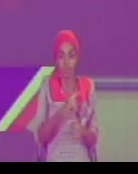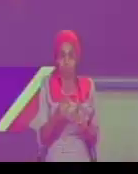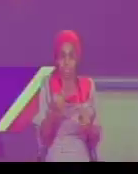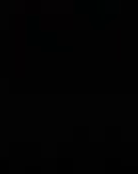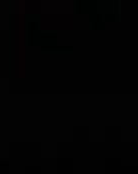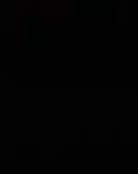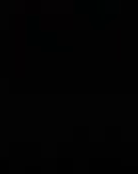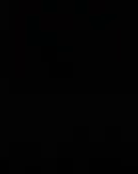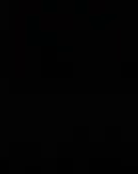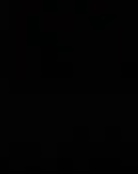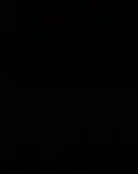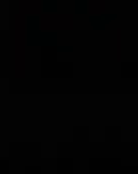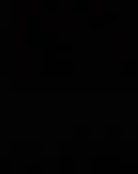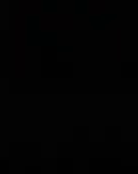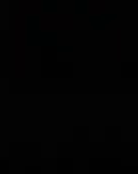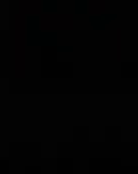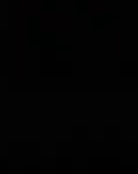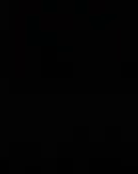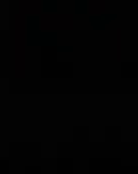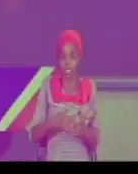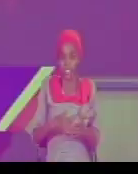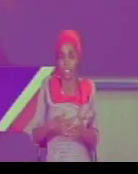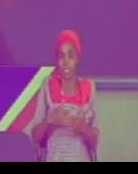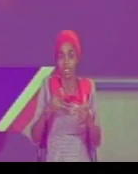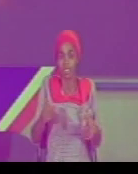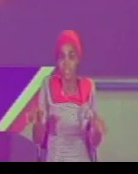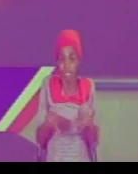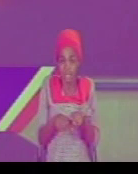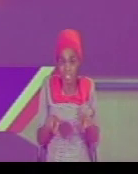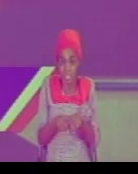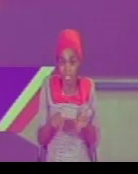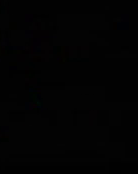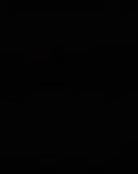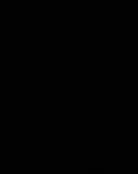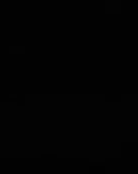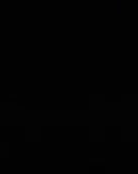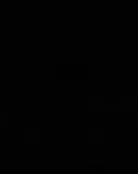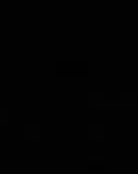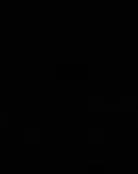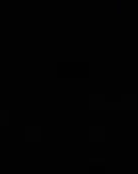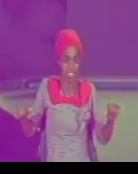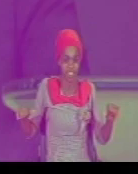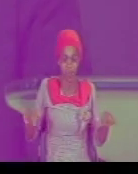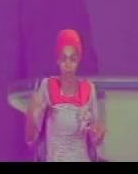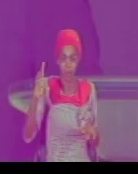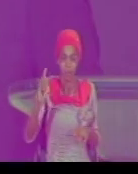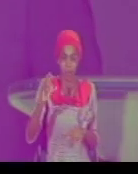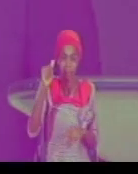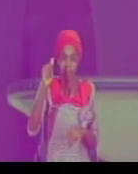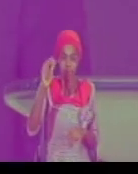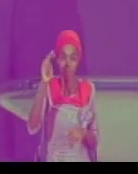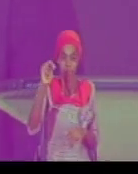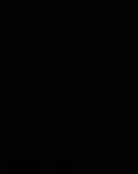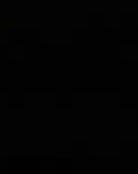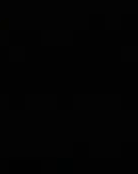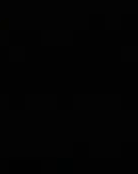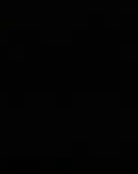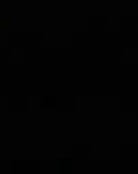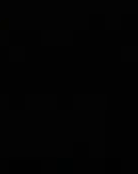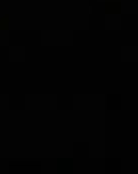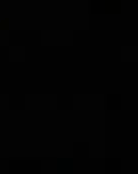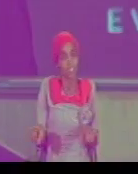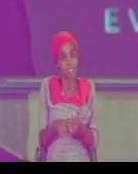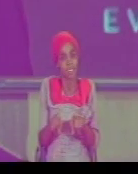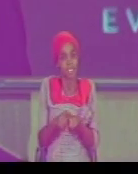there's dancing over there, and what they're doing in the nightclub, and they rush there and they say,